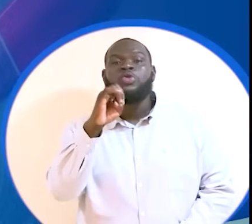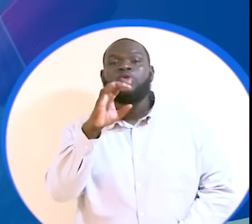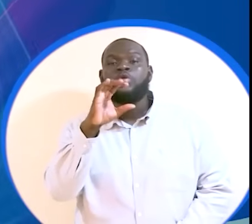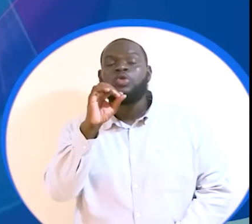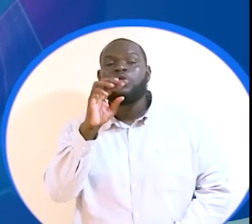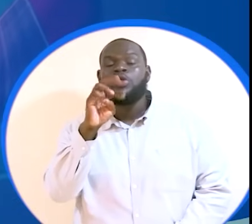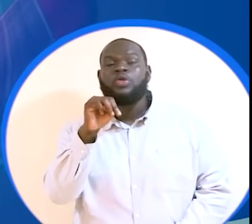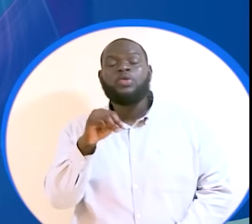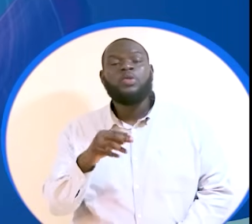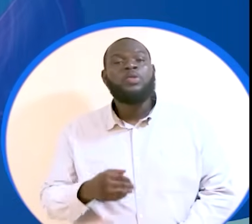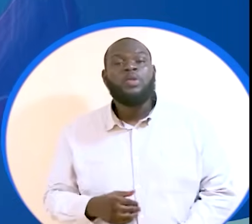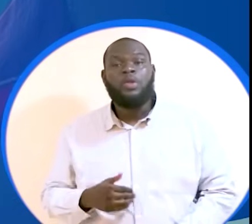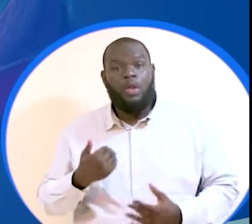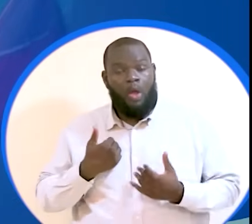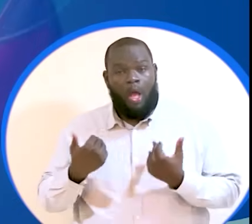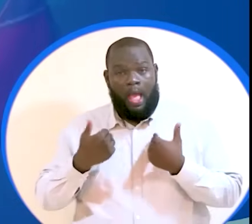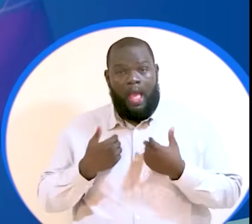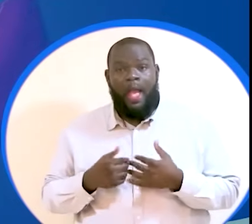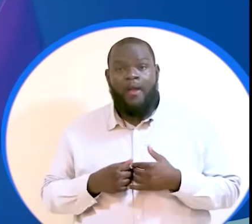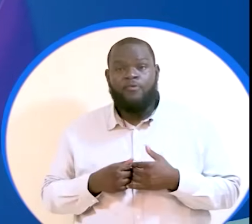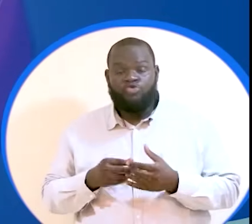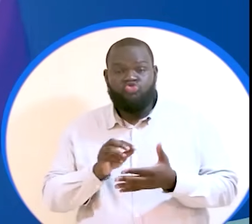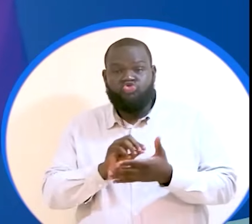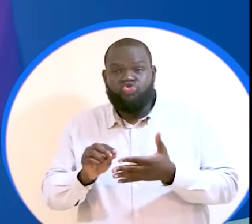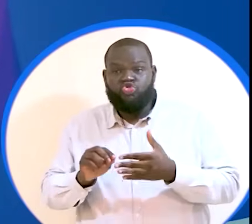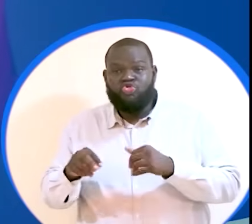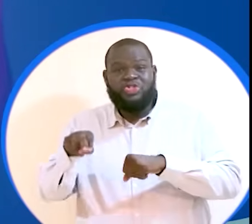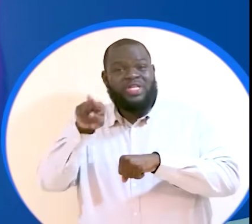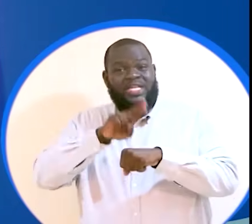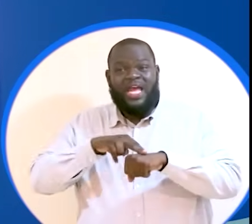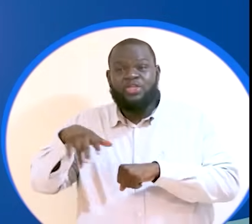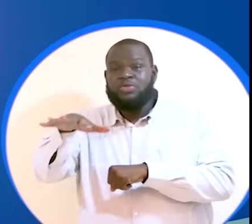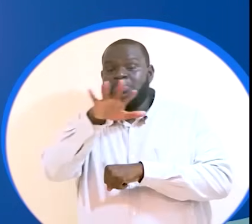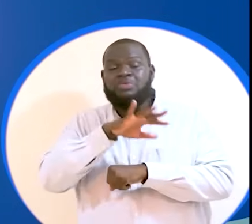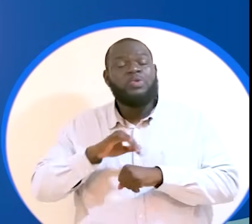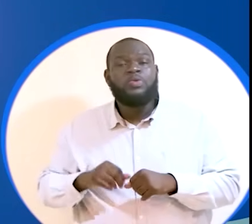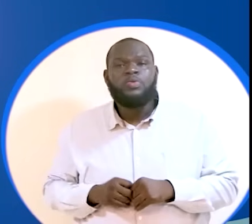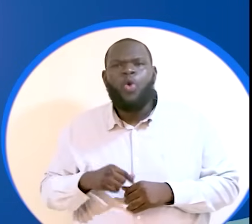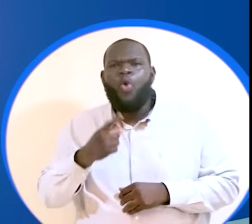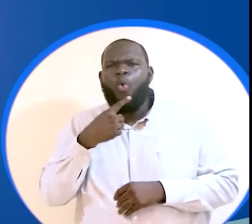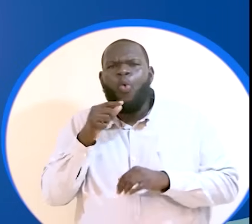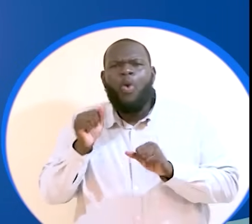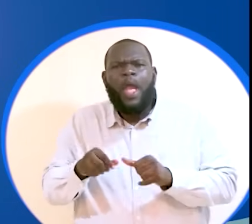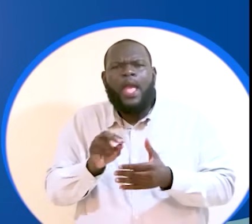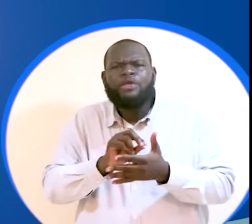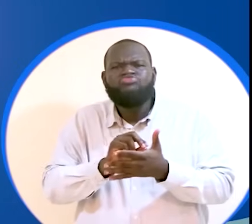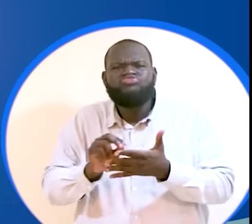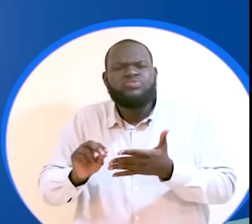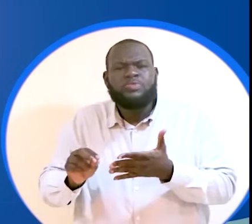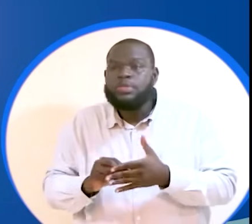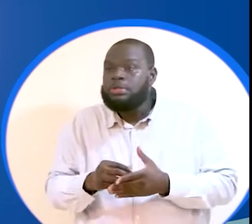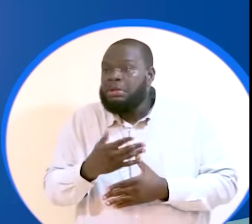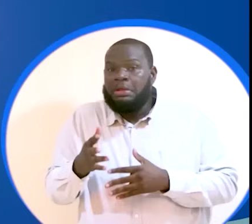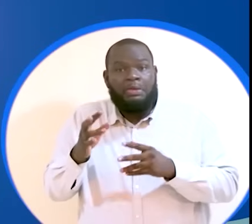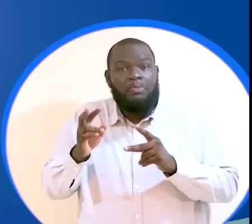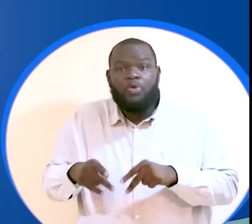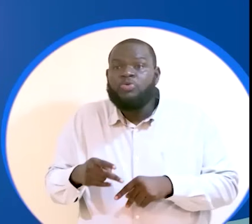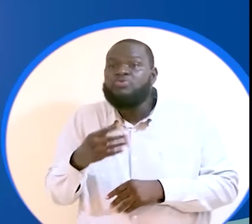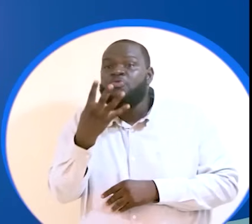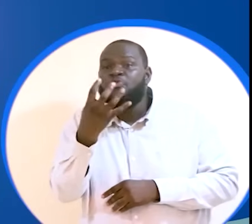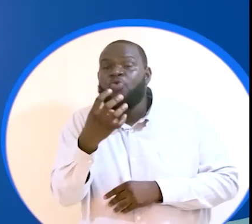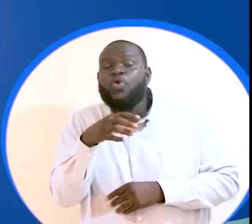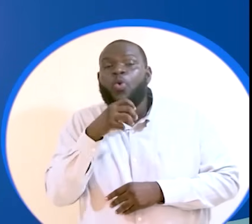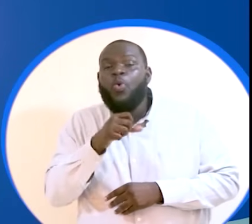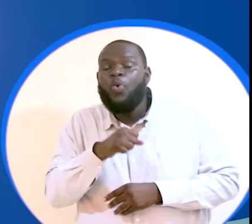Elections Commission, GCOM, is currently conducting a national registration exercise. Who can register? Anyone who will be 14 years